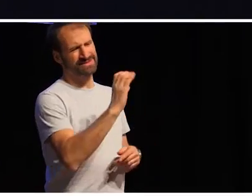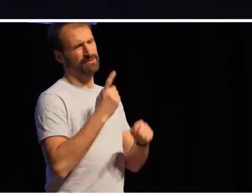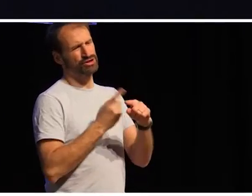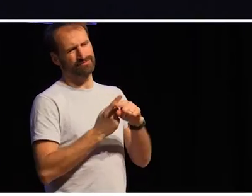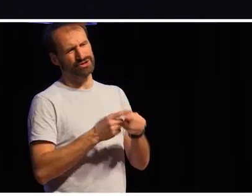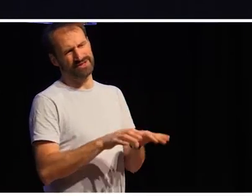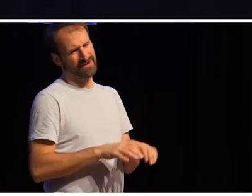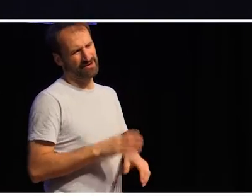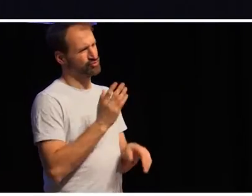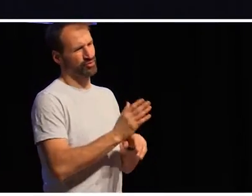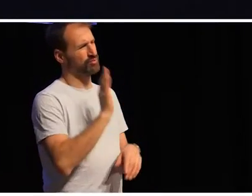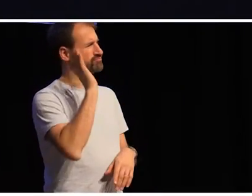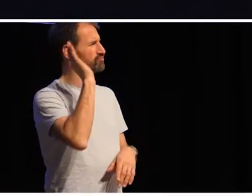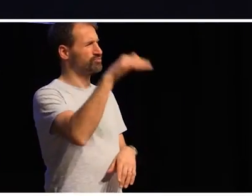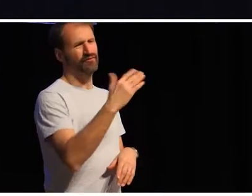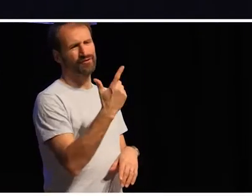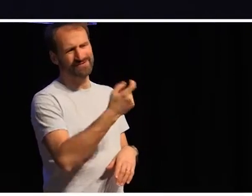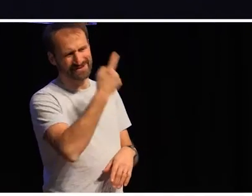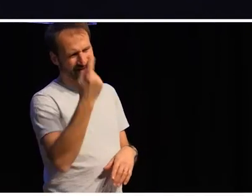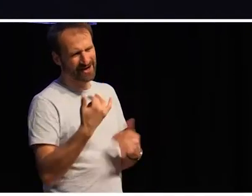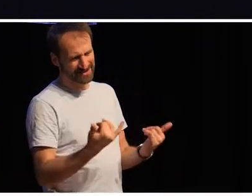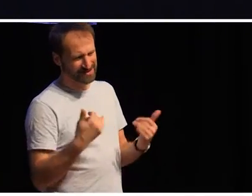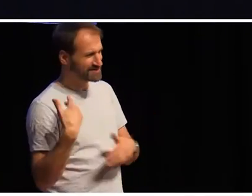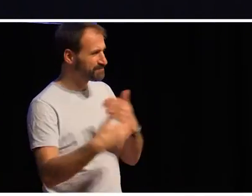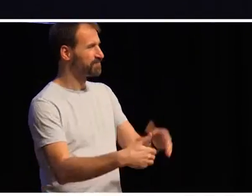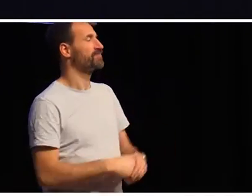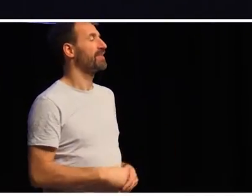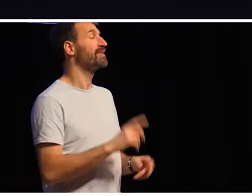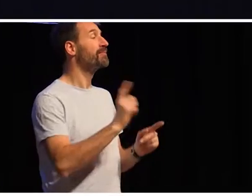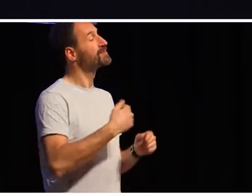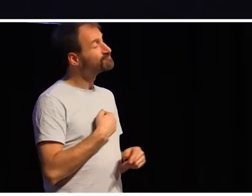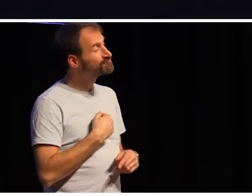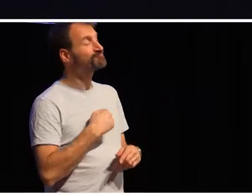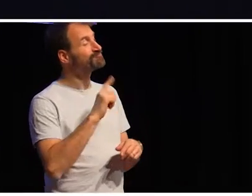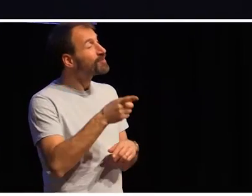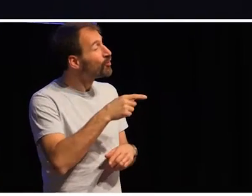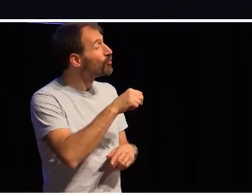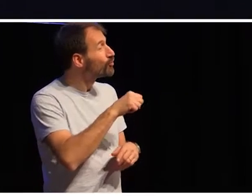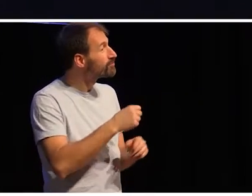almost 25 years now. But I also very much happen to like JavaScript.